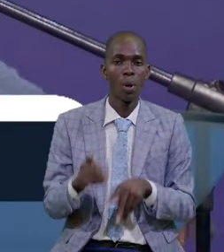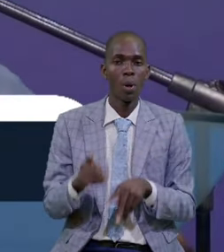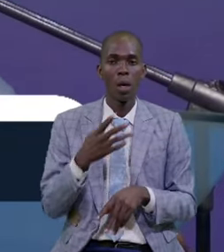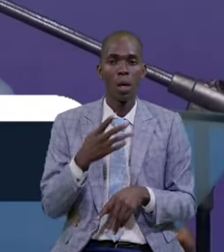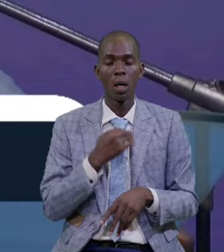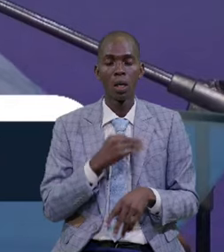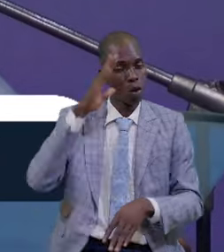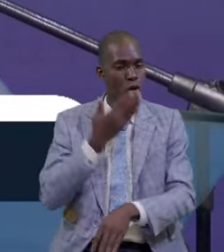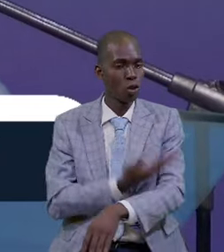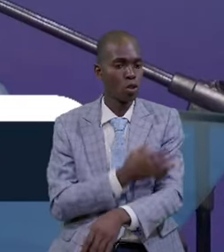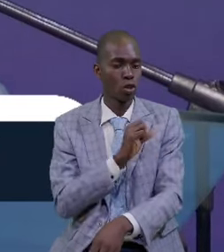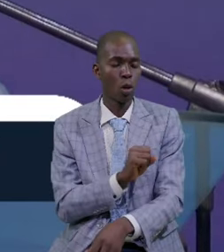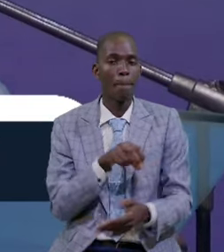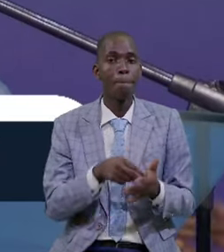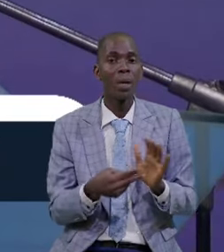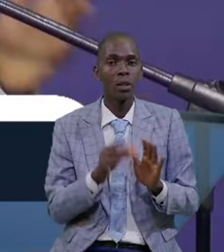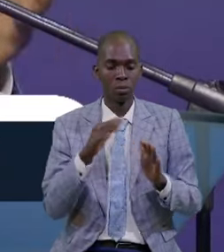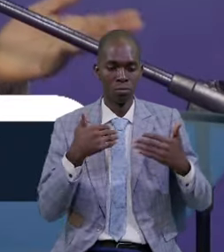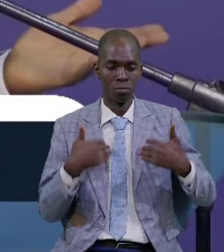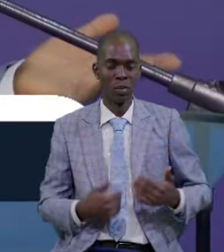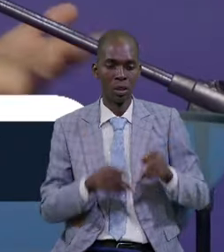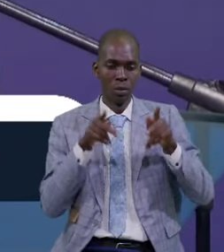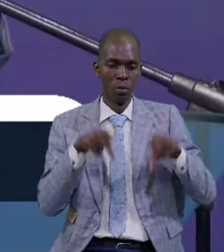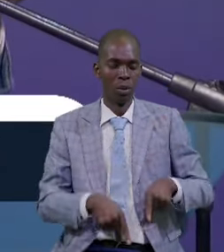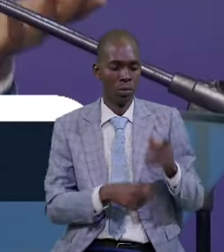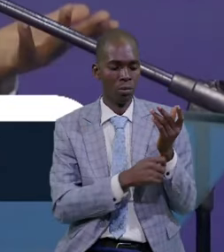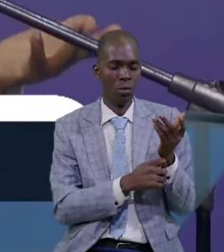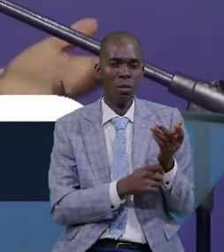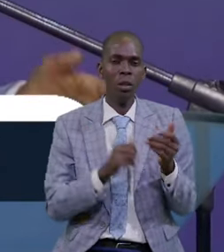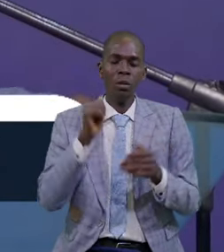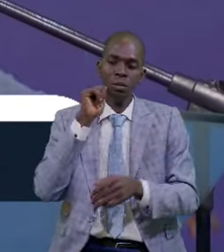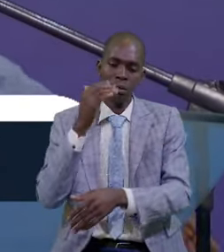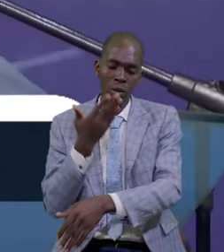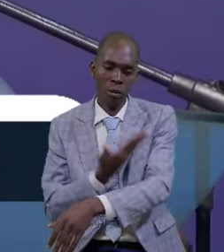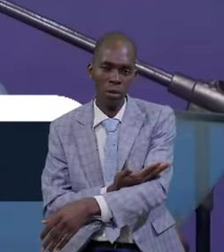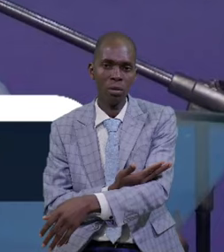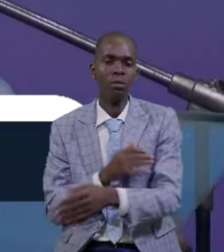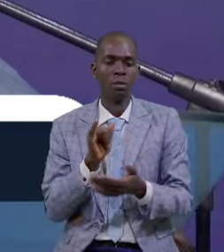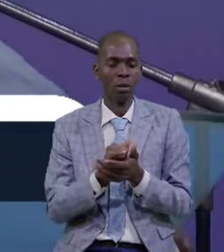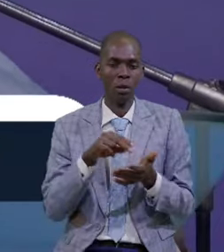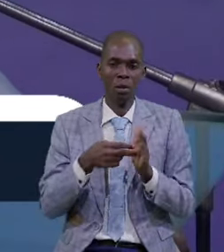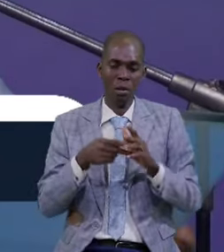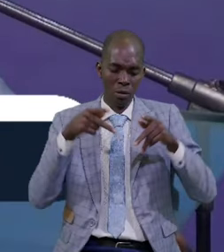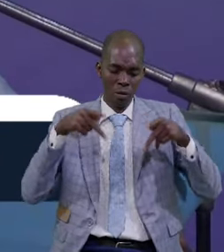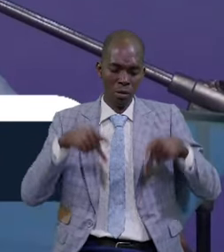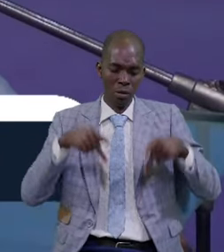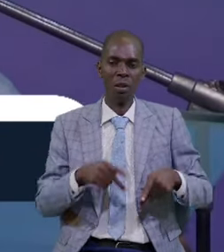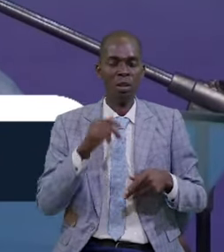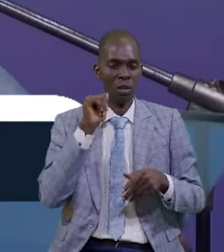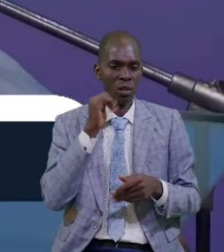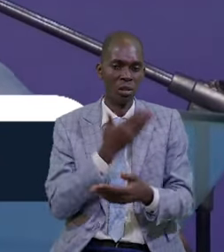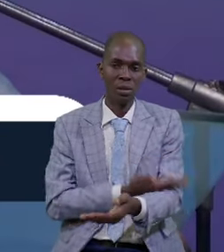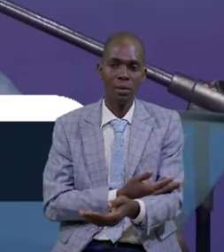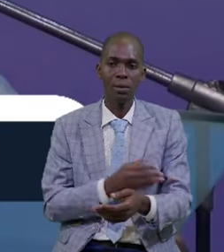the flesh, the sons, and your daughters, that the flesh you refer to, Your daughters, the flesh,